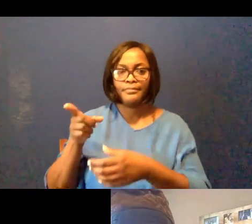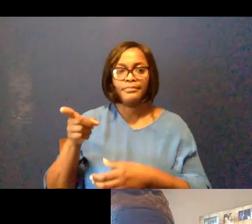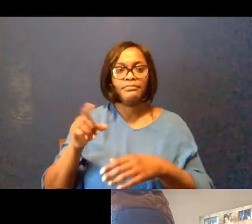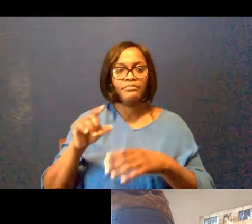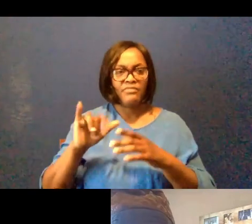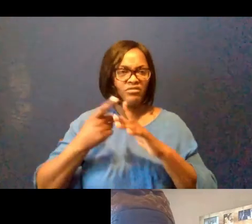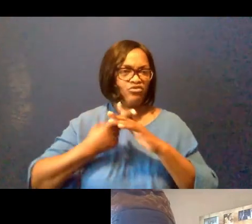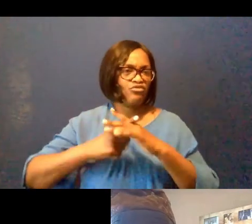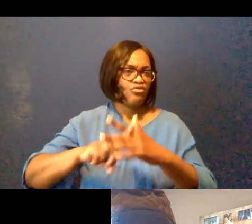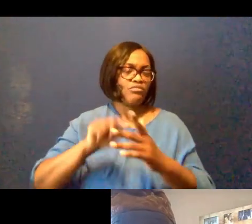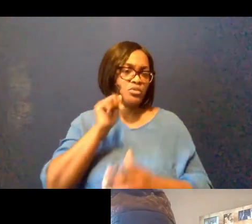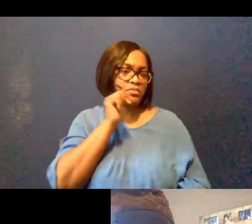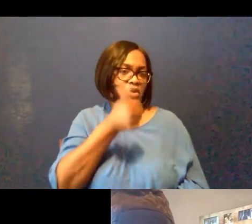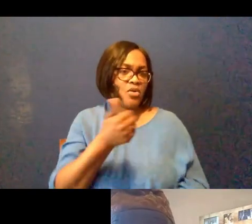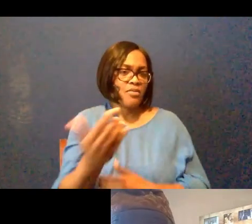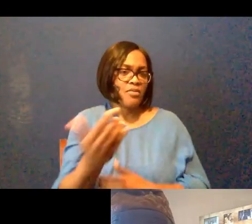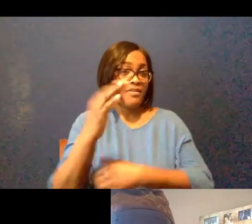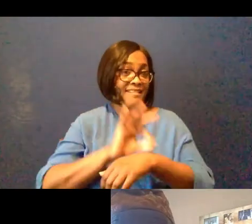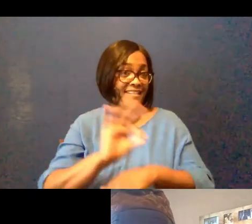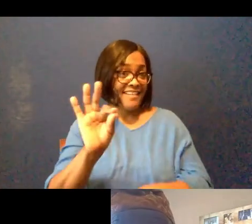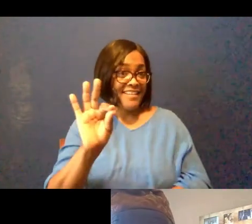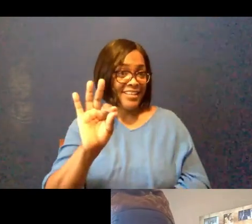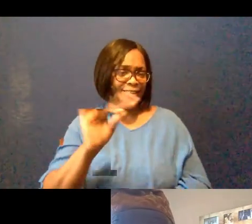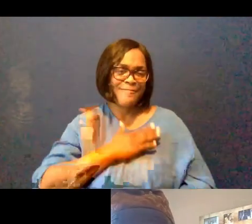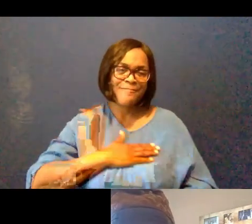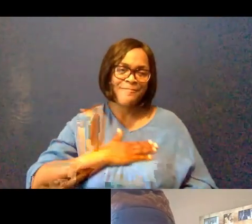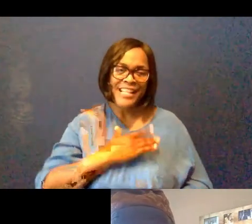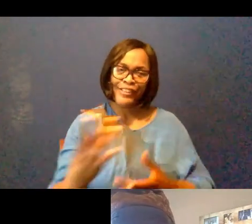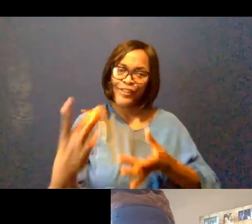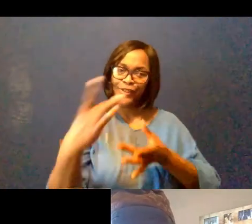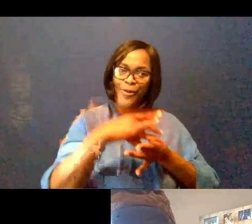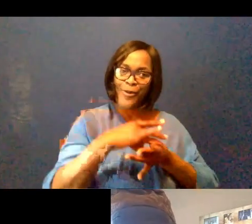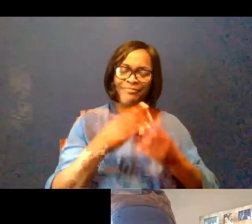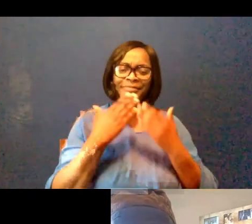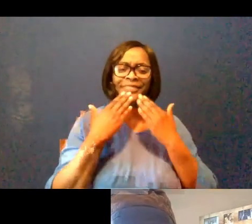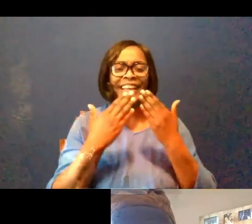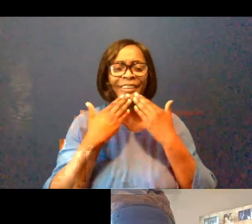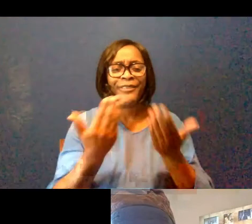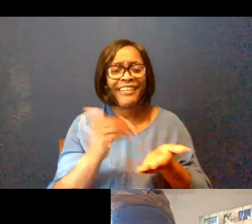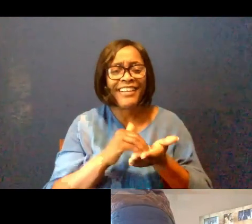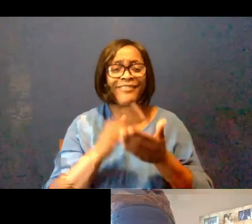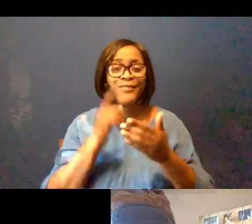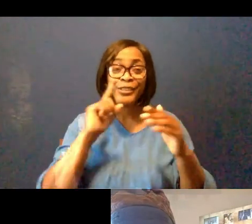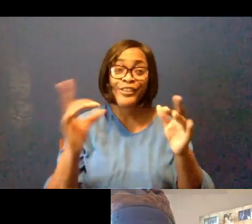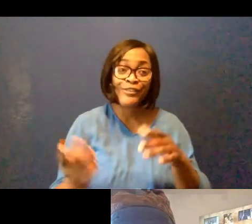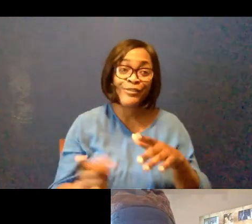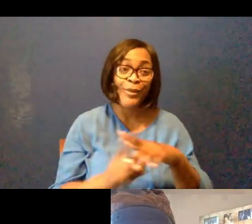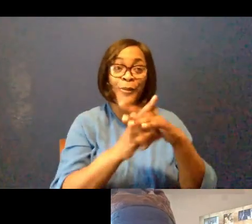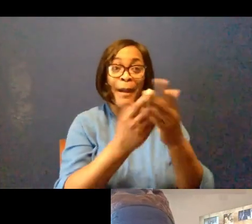sustain life in the spirit of love.